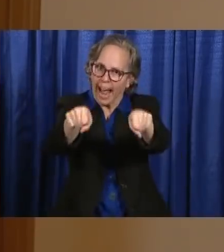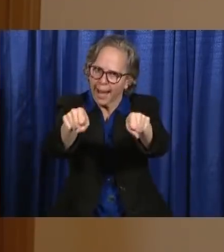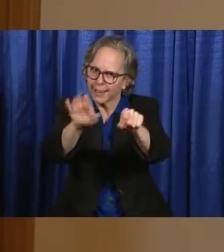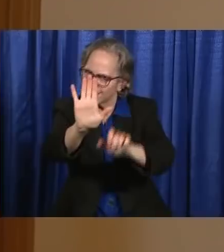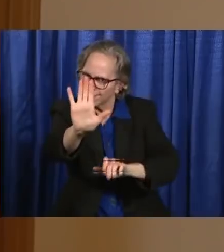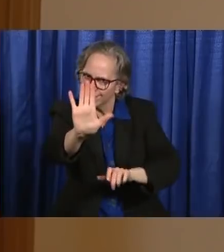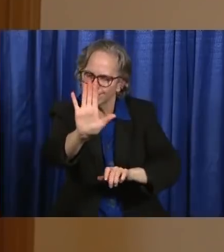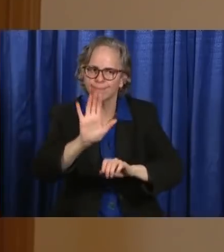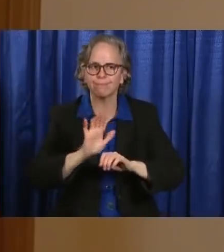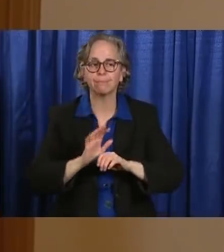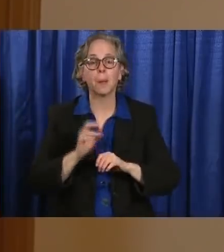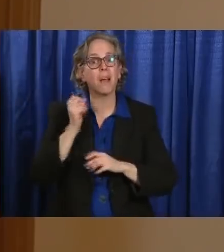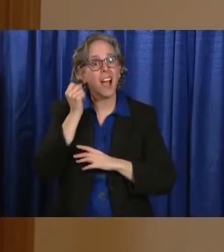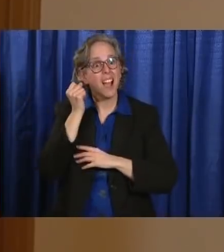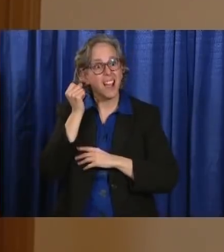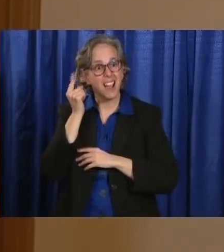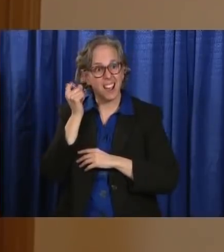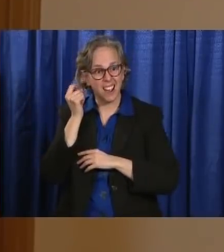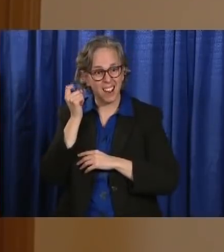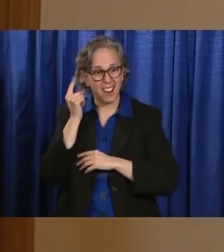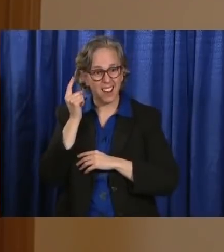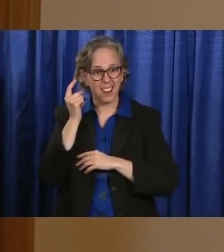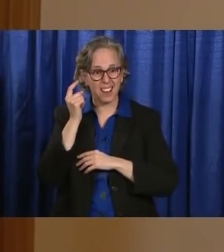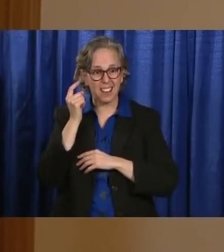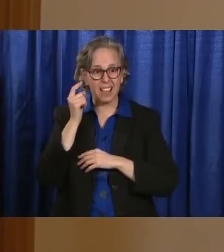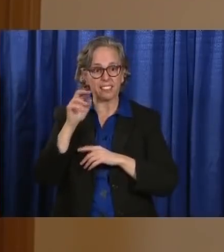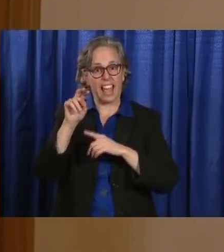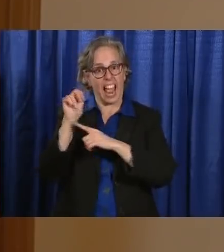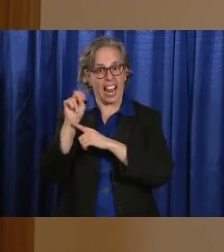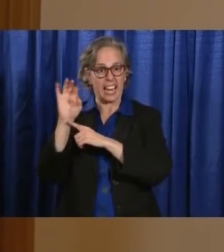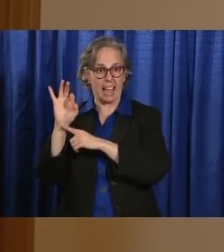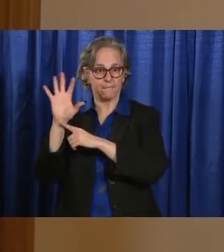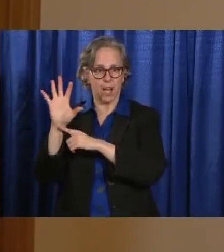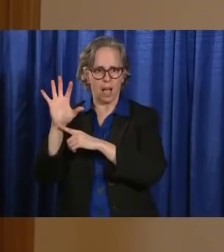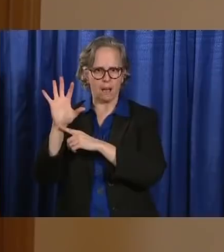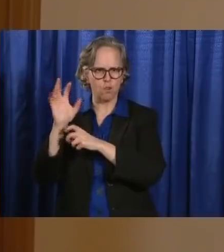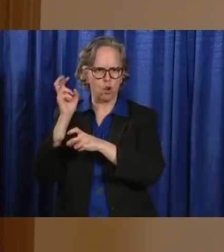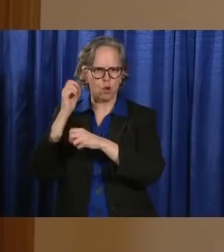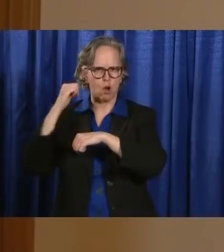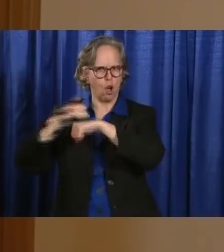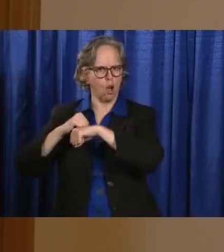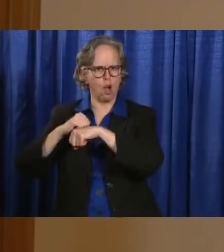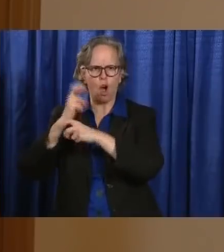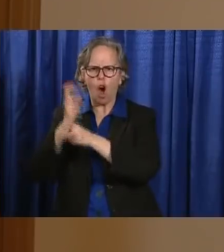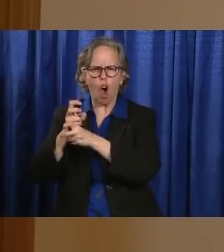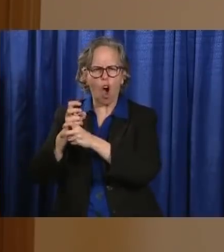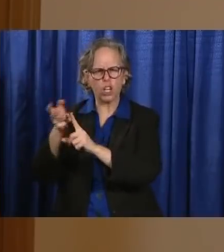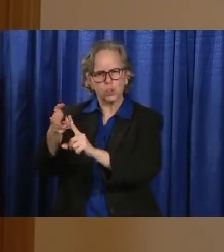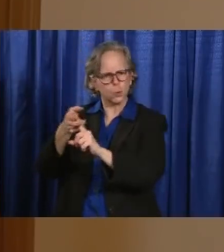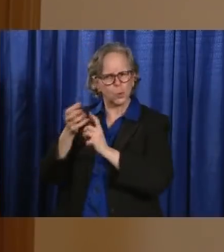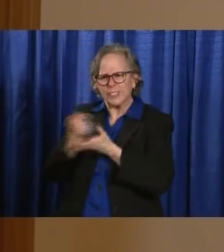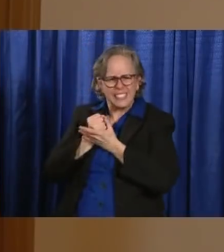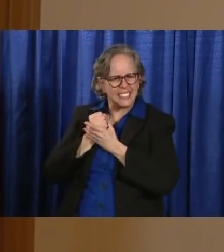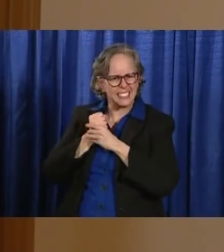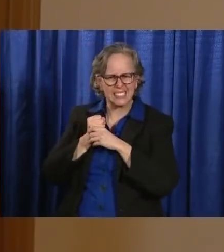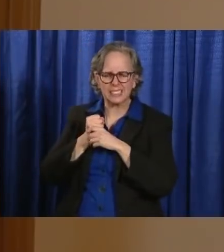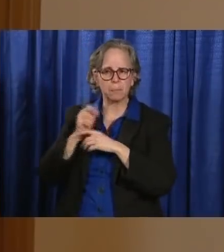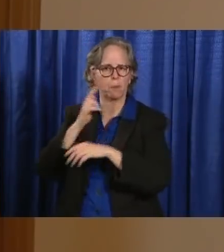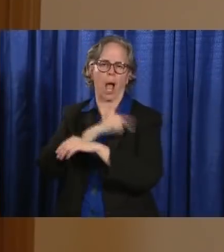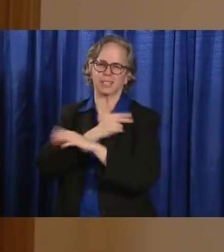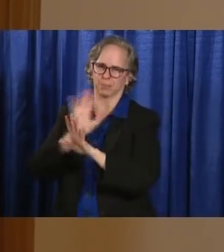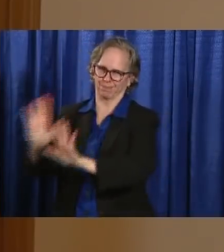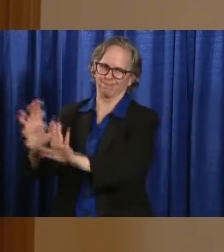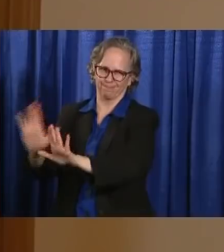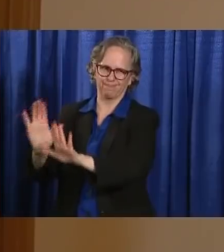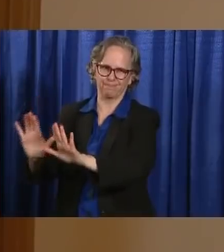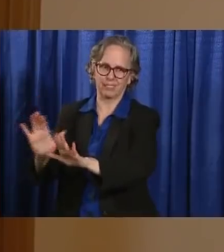very hard to get rare N95 mask. This is the fitted hospital grade that we need to conserve for our healthcare workers.